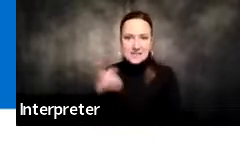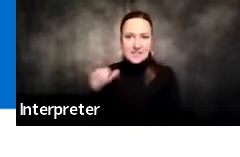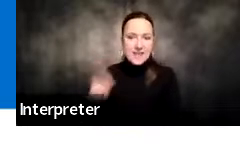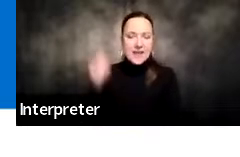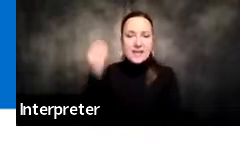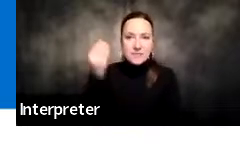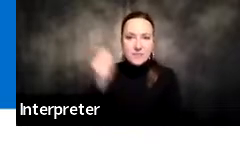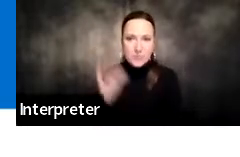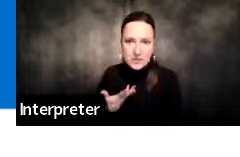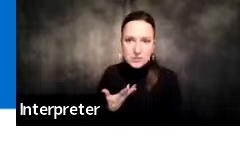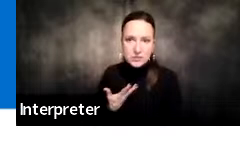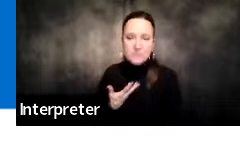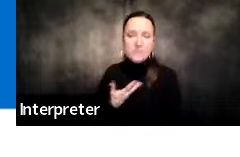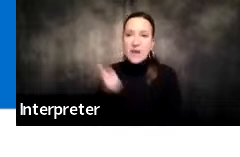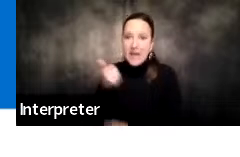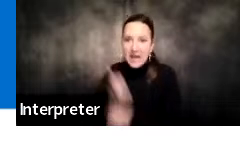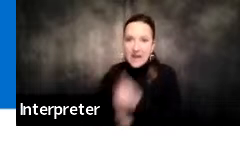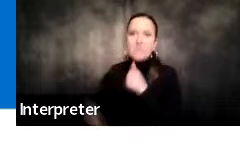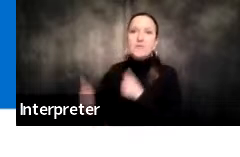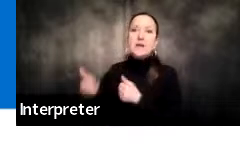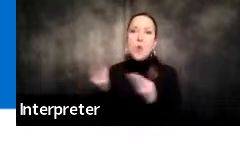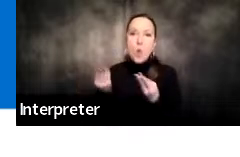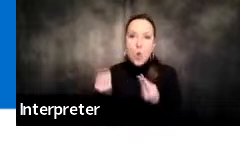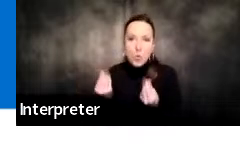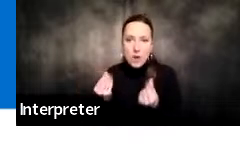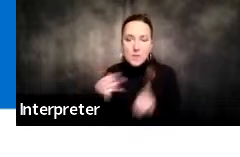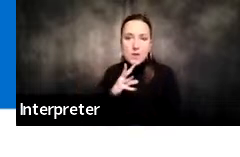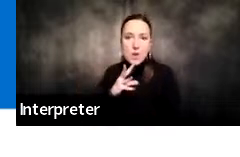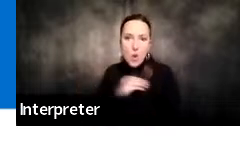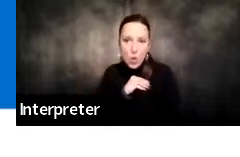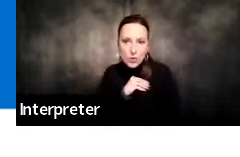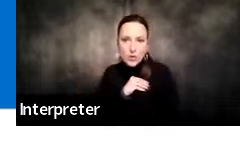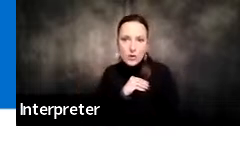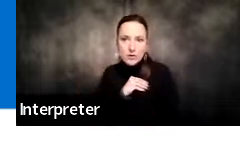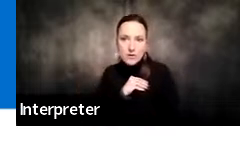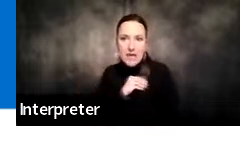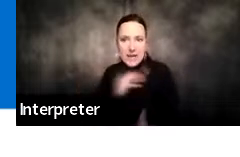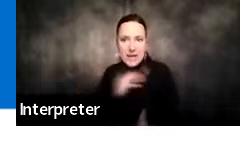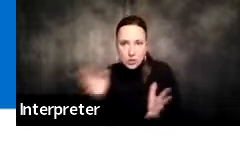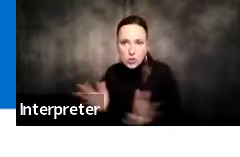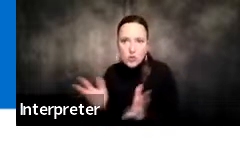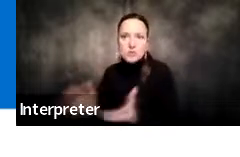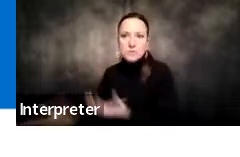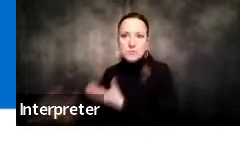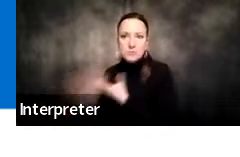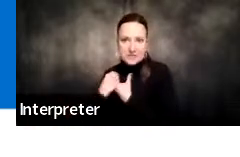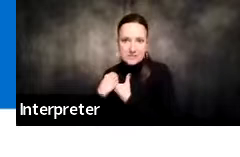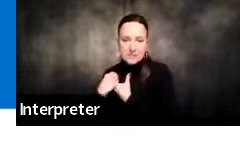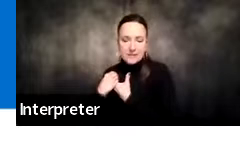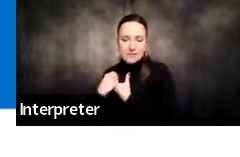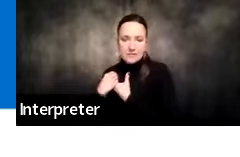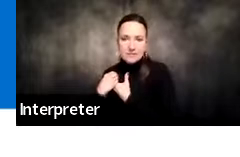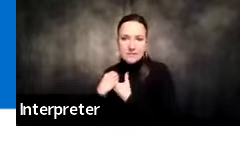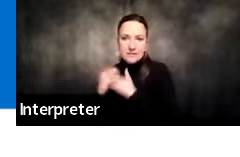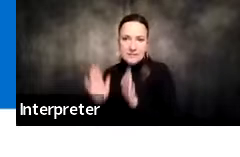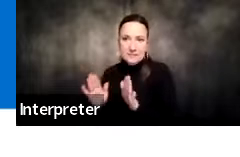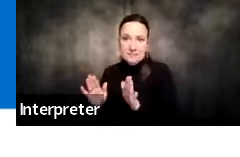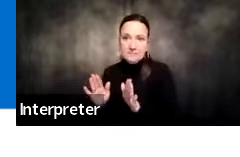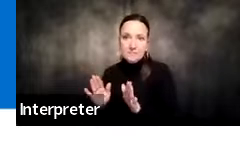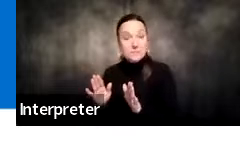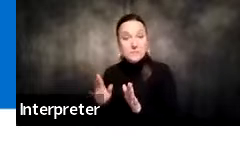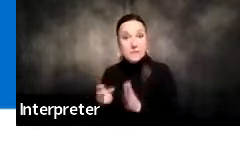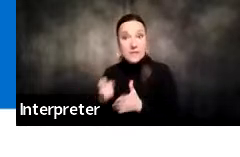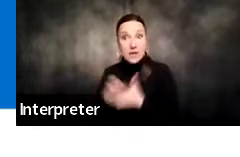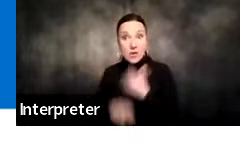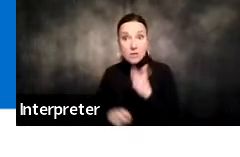every property owner, and just send it to them and encourage them to participate. And certainly at no cost, that's